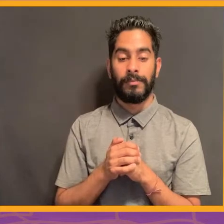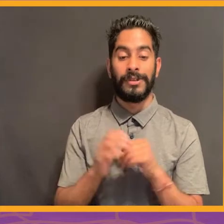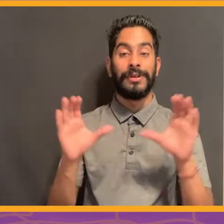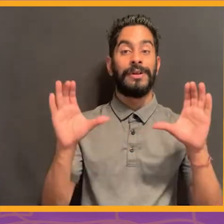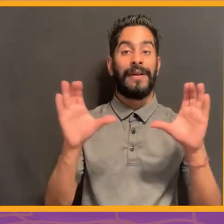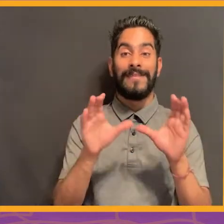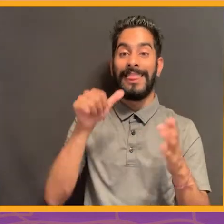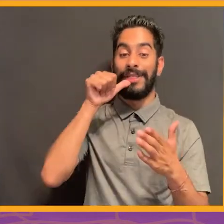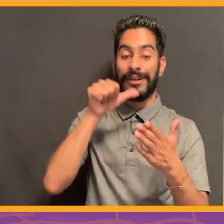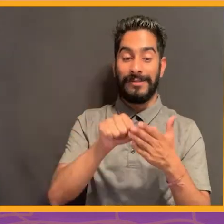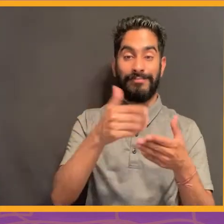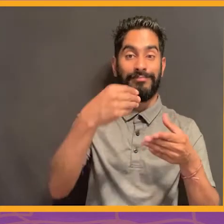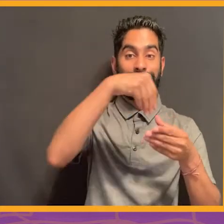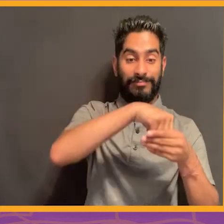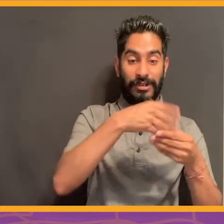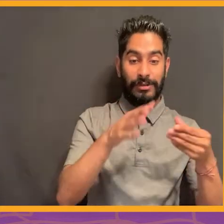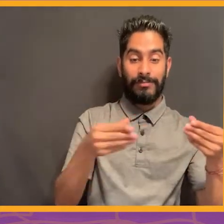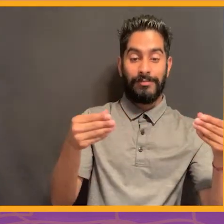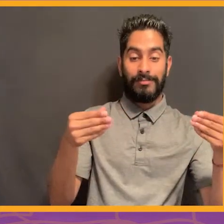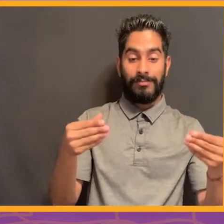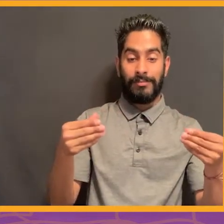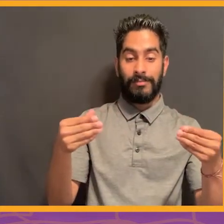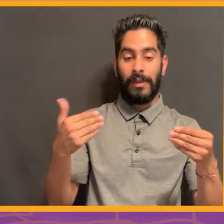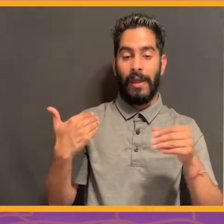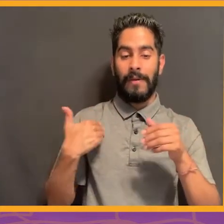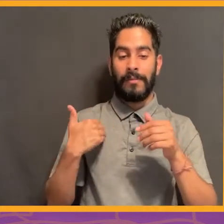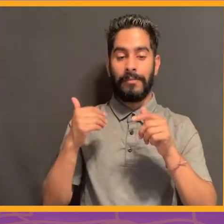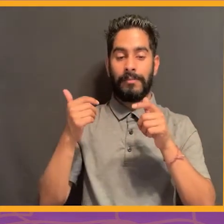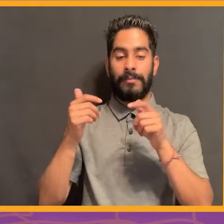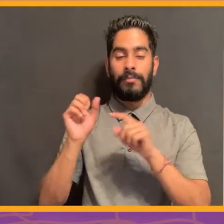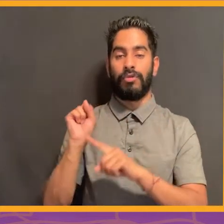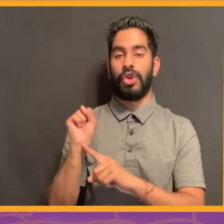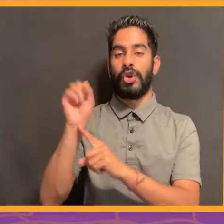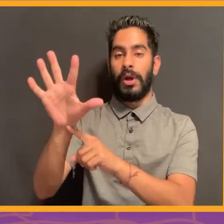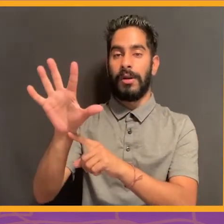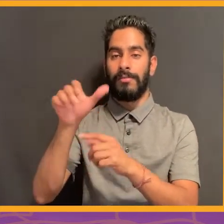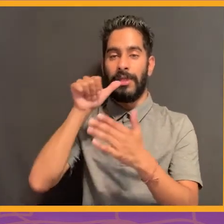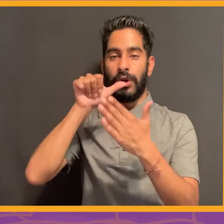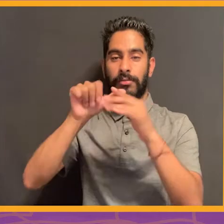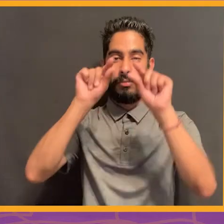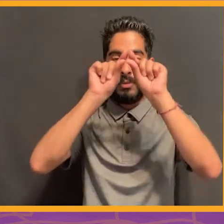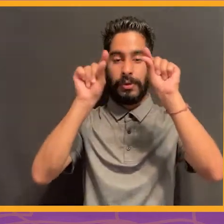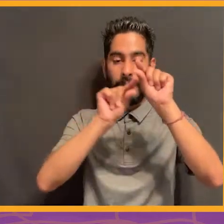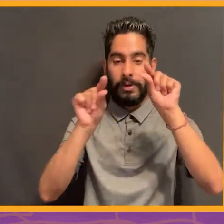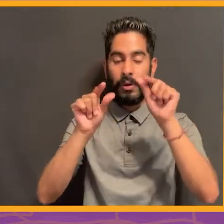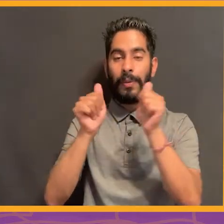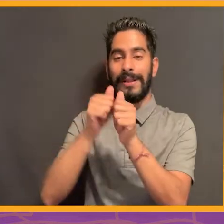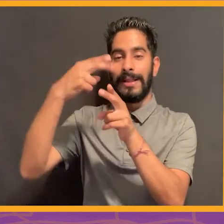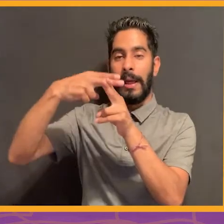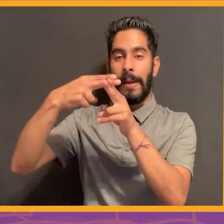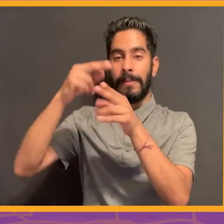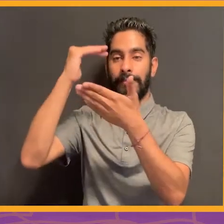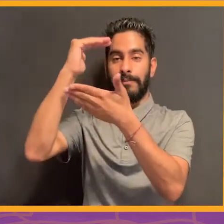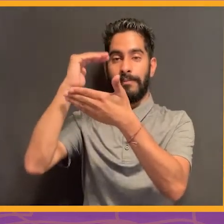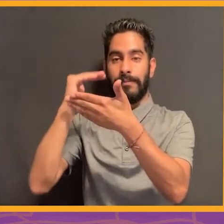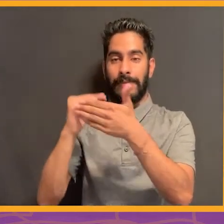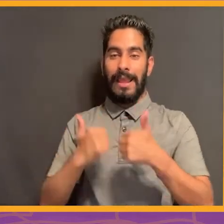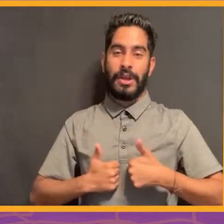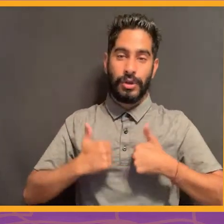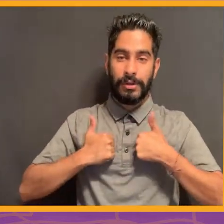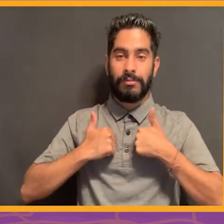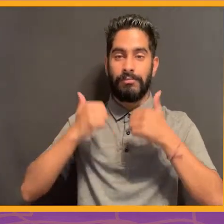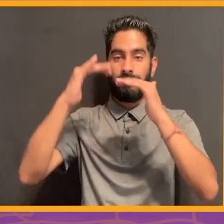Step 3. Put the certification envelope 2 inside the return envelope 3 and seal the